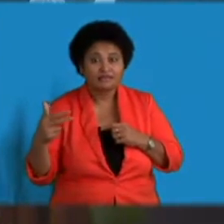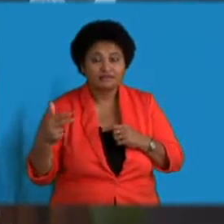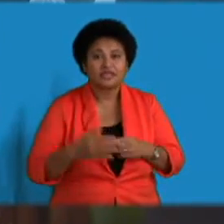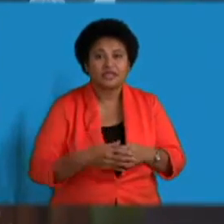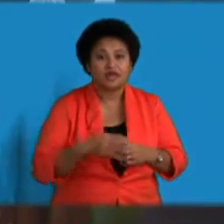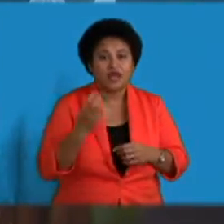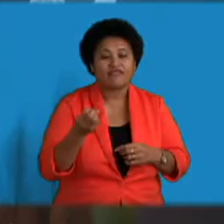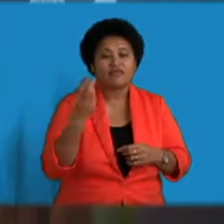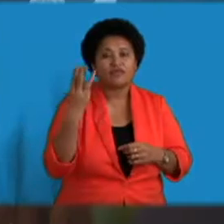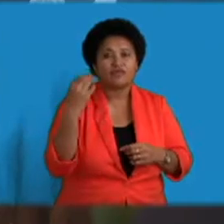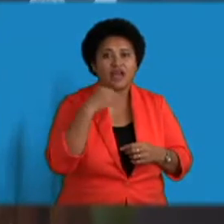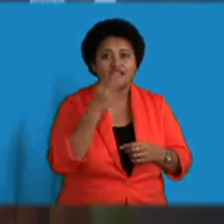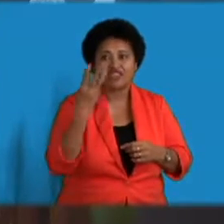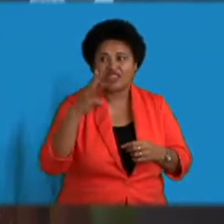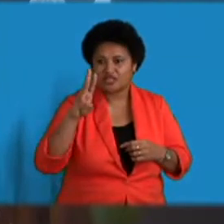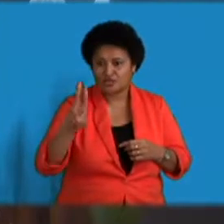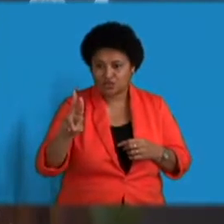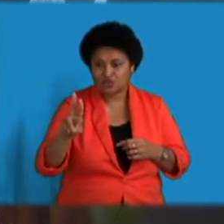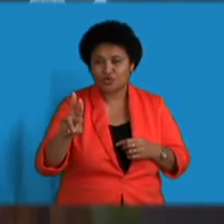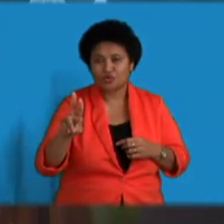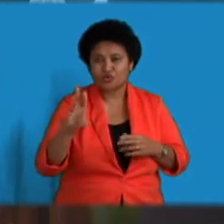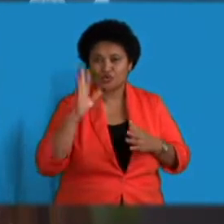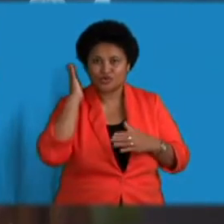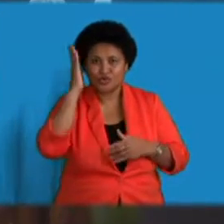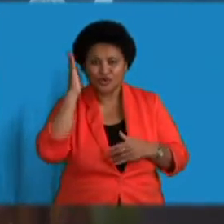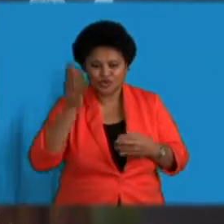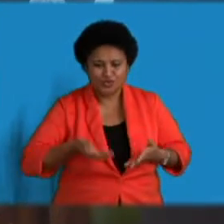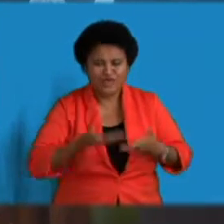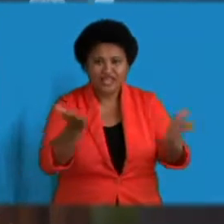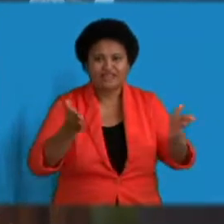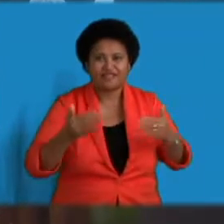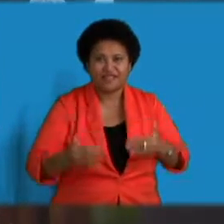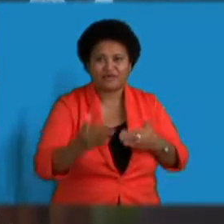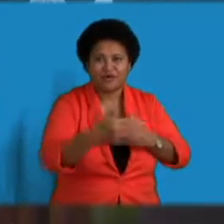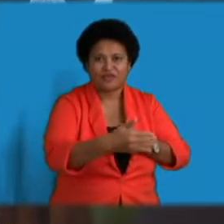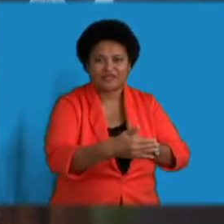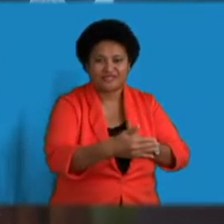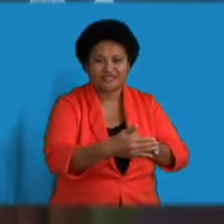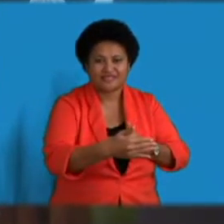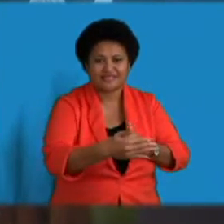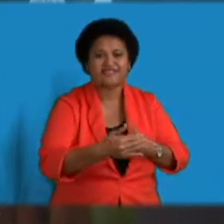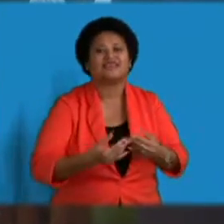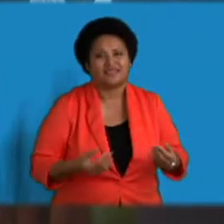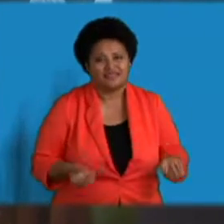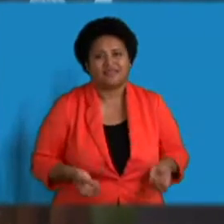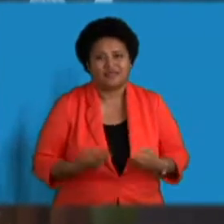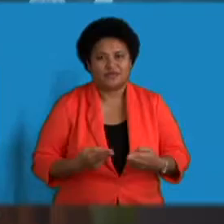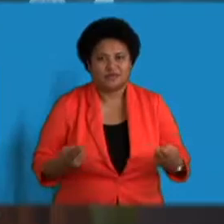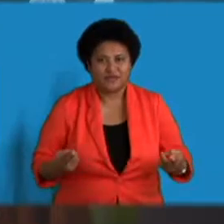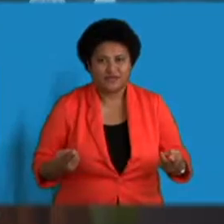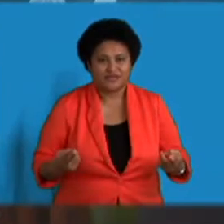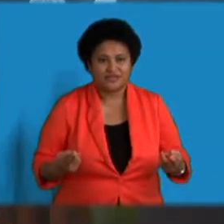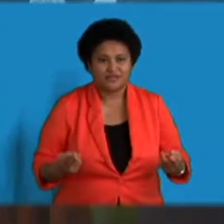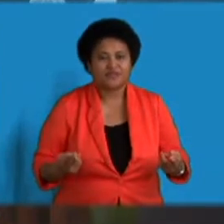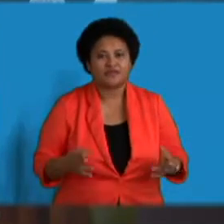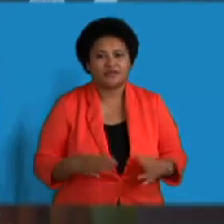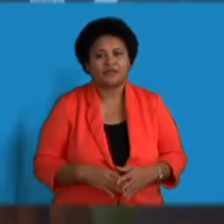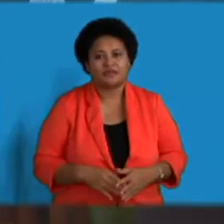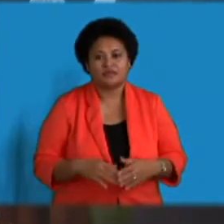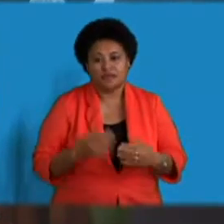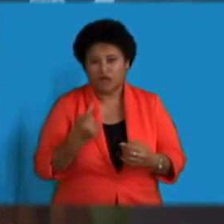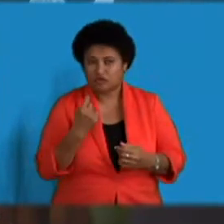352 schools have been provided with that package, Madam Speaker. And we are looking at completing all the primary schools in the